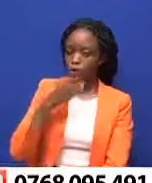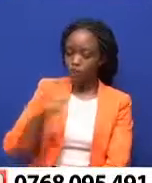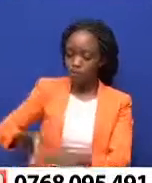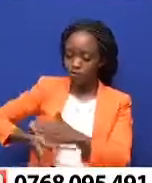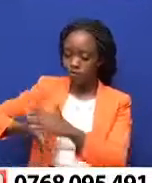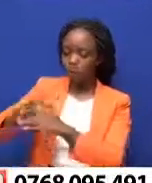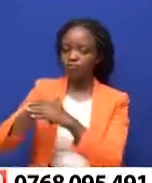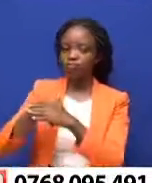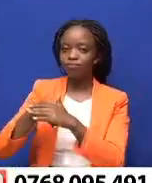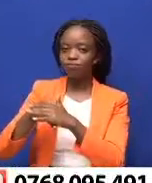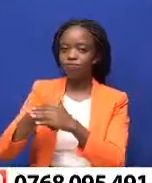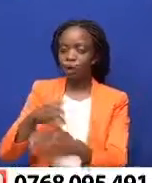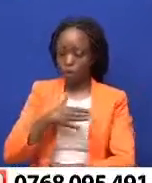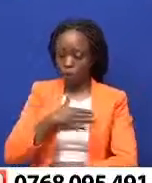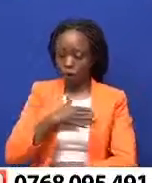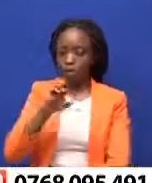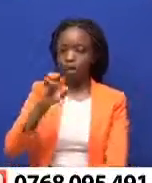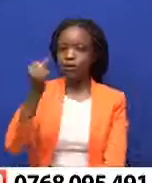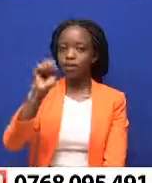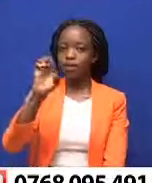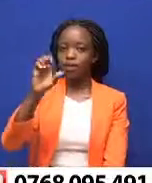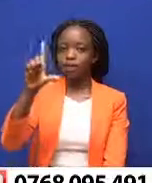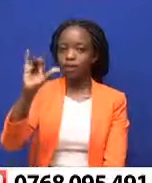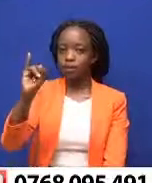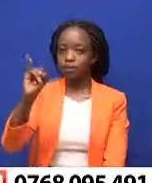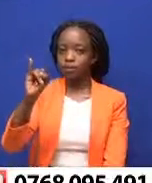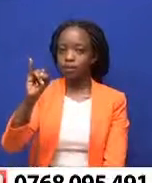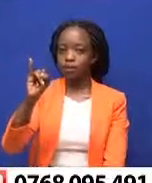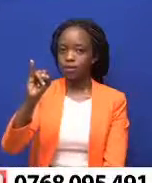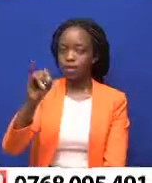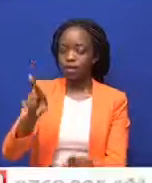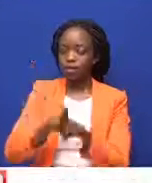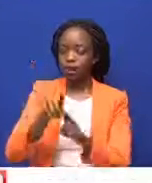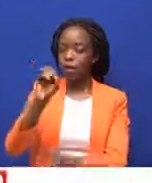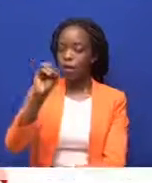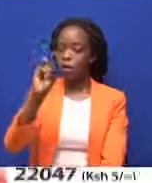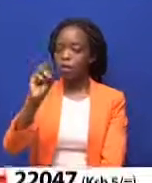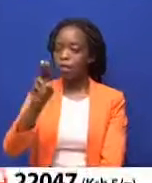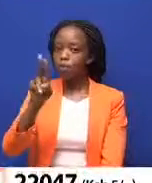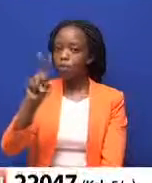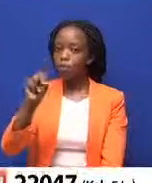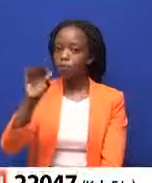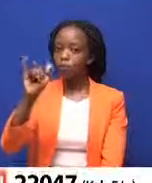The two who we kicked out, Honorable Eseli and Omunyinyi, were in